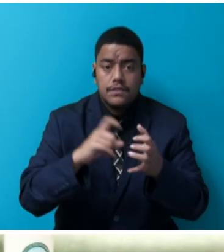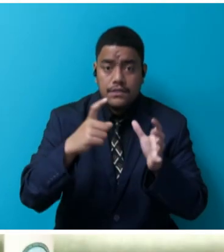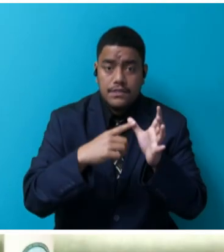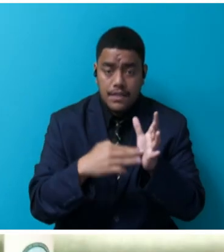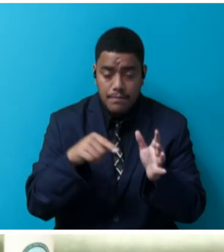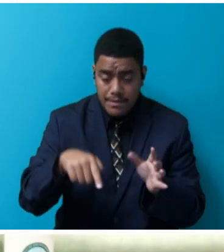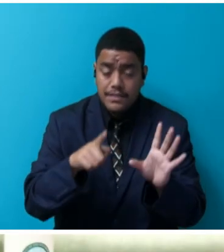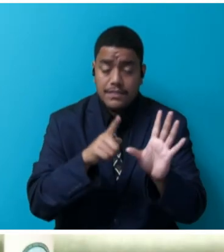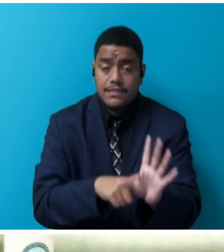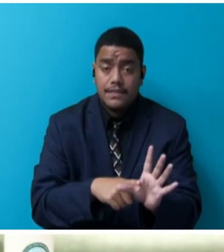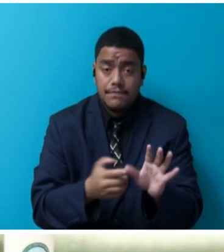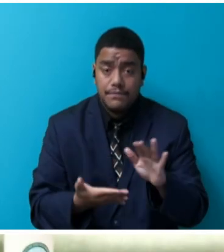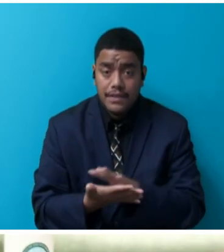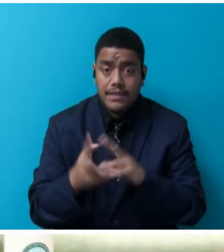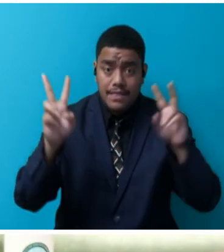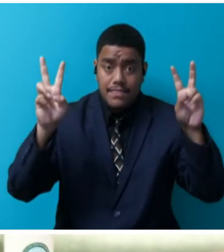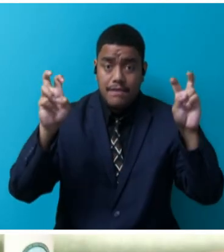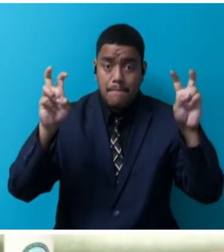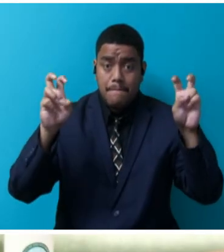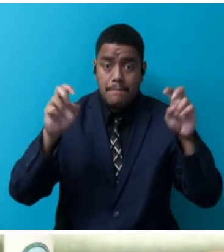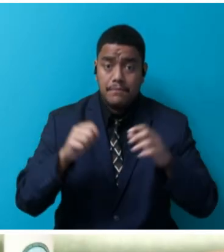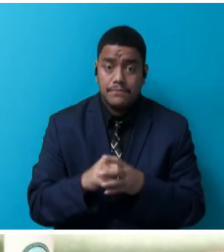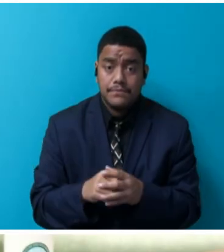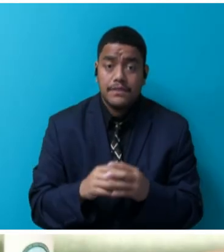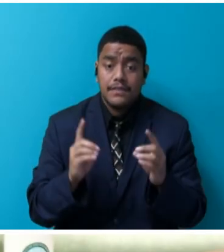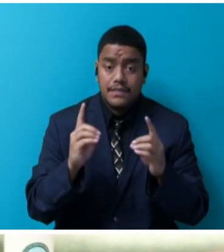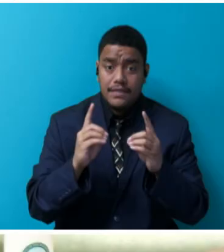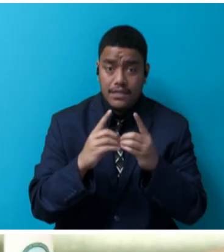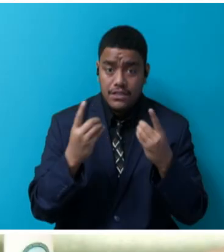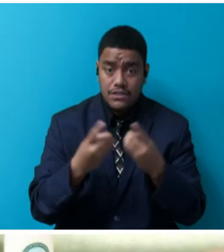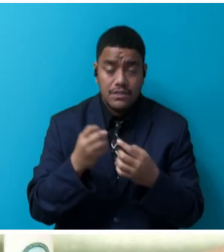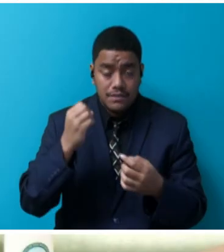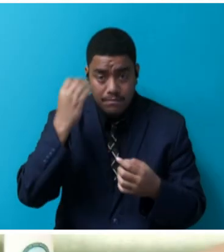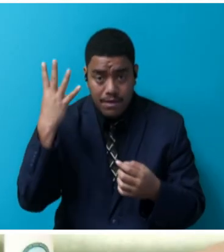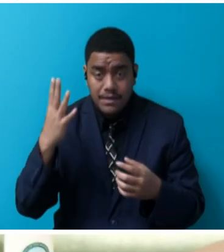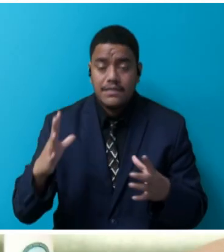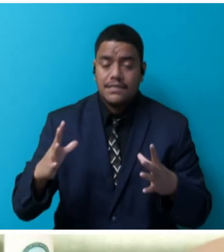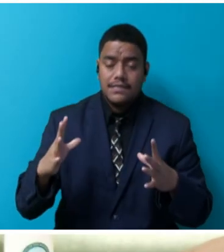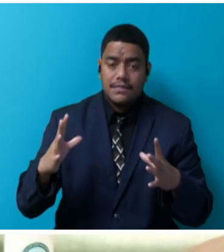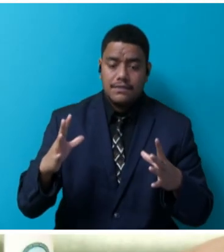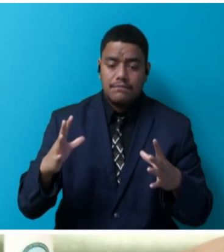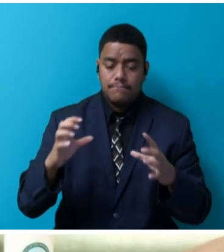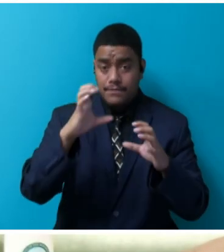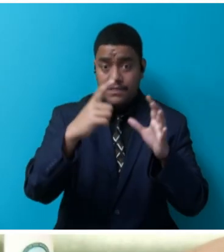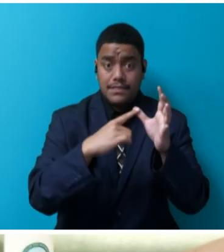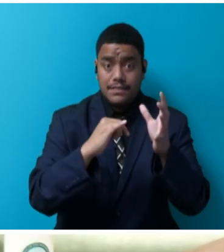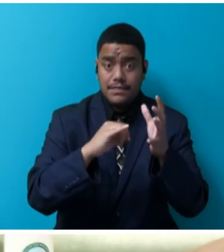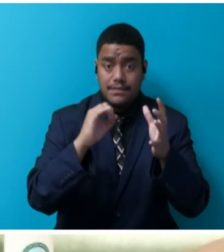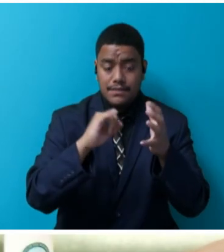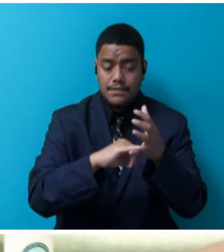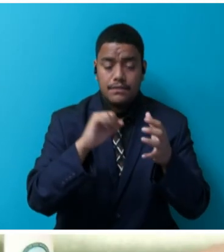year under the theme Digital Smarts for a Scam-Free Fiji. Honourable